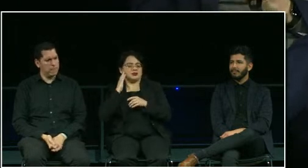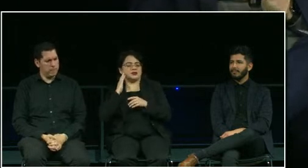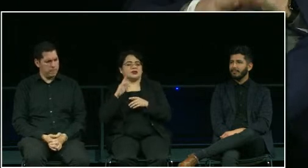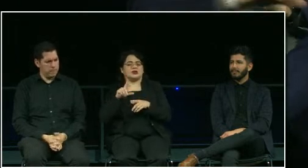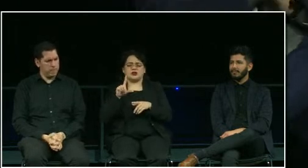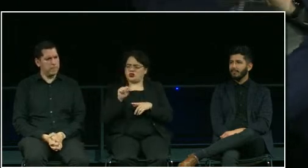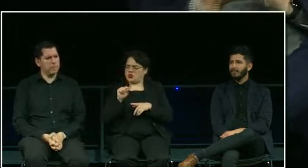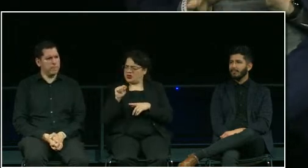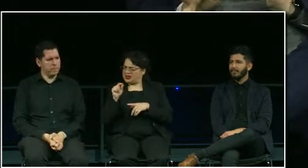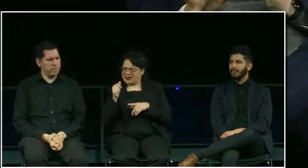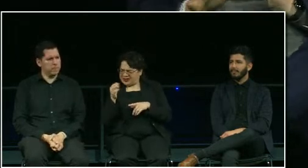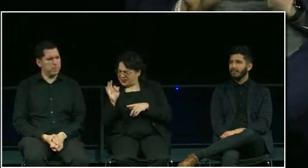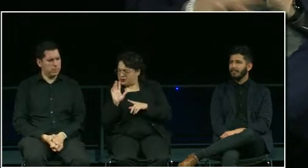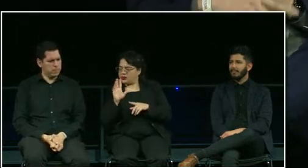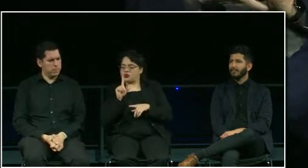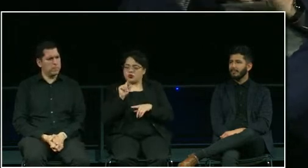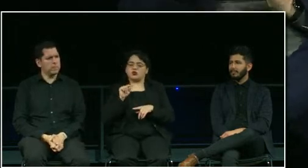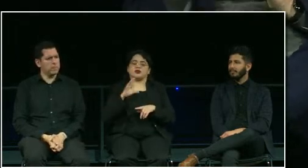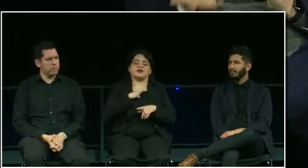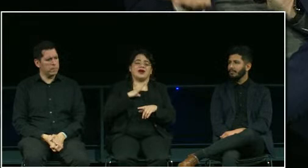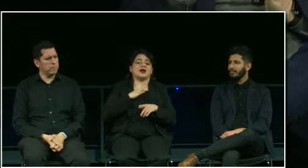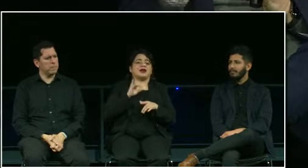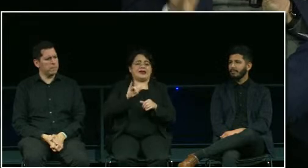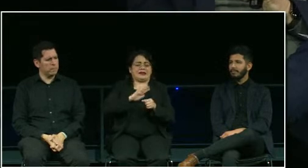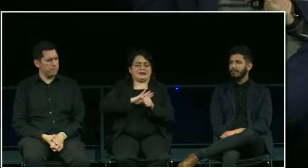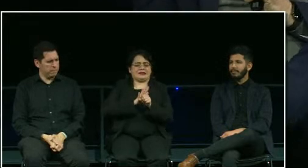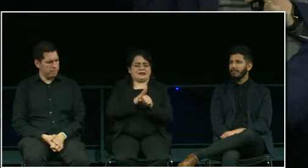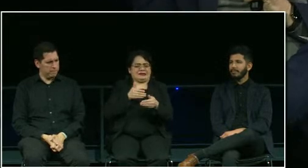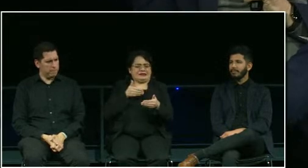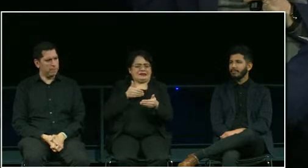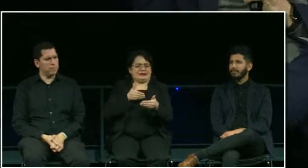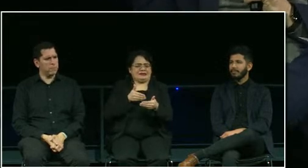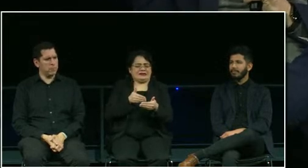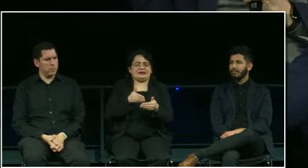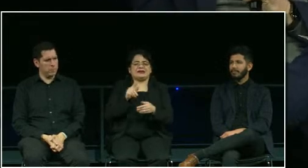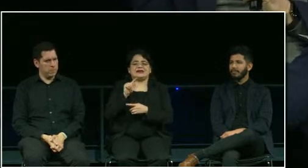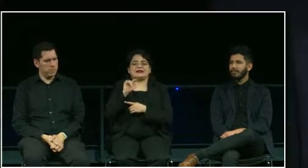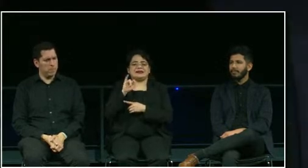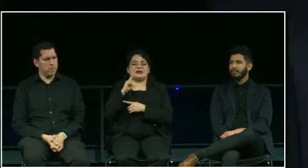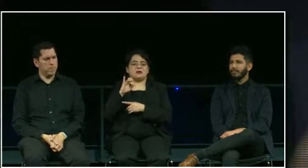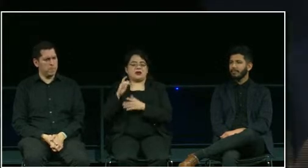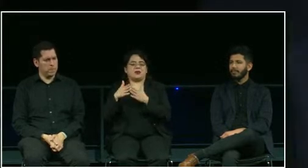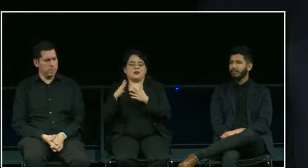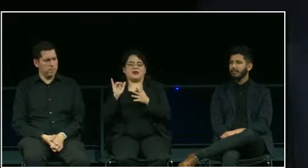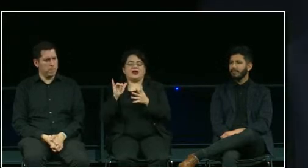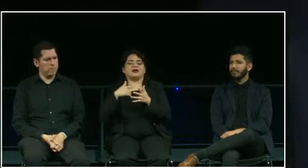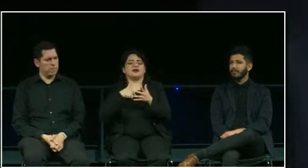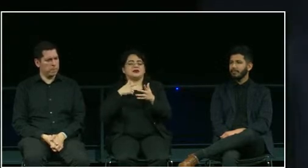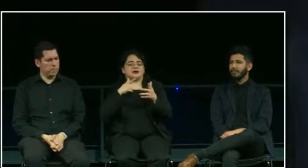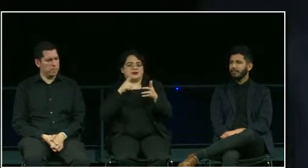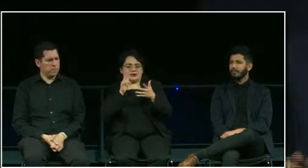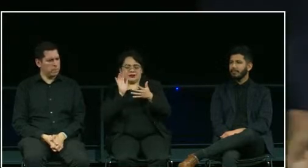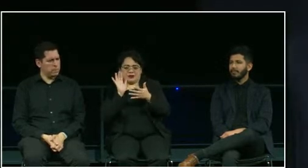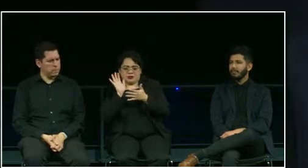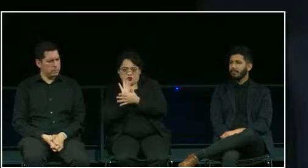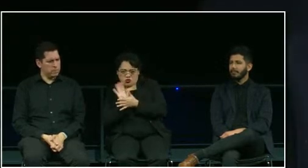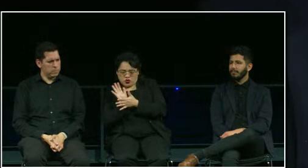2020, maybe. And that was kind of finished in the COVID time. And it was a real bummer actually having a